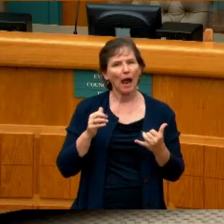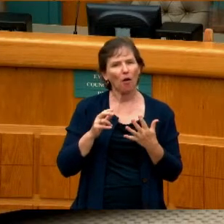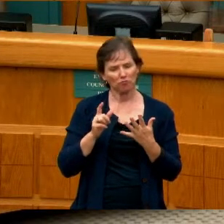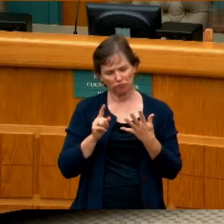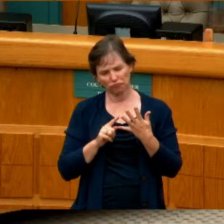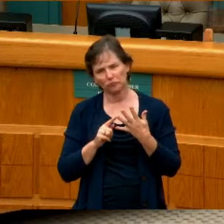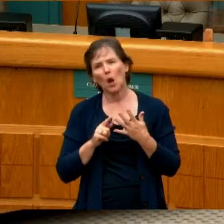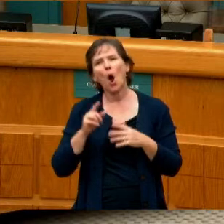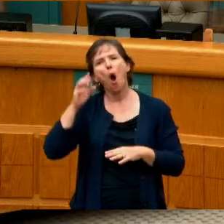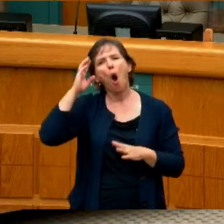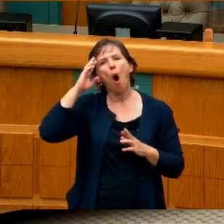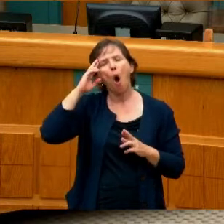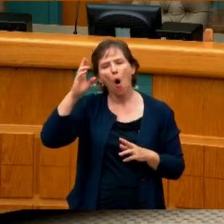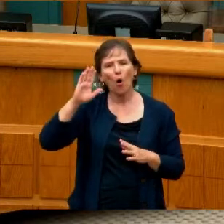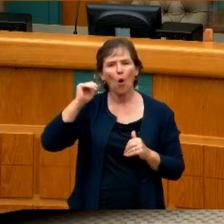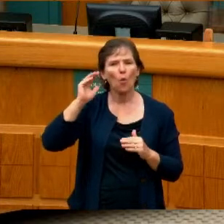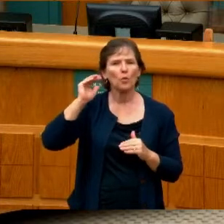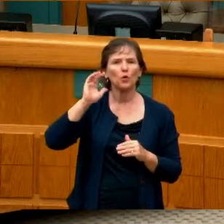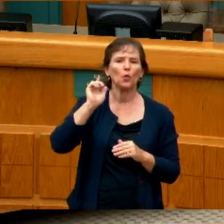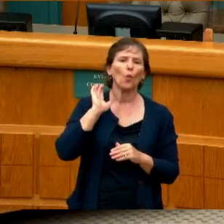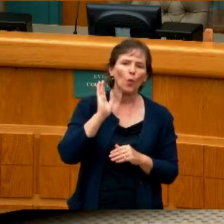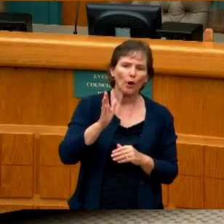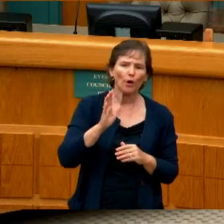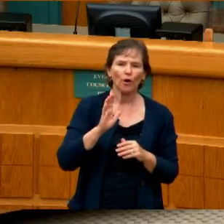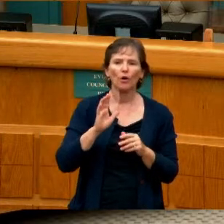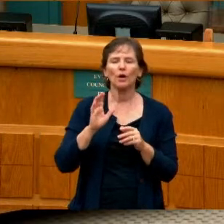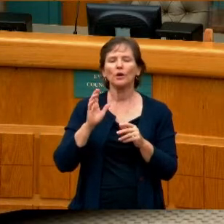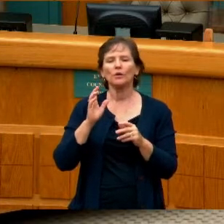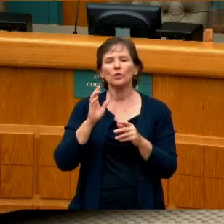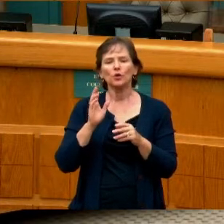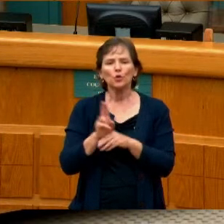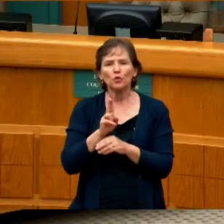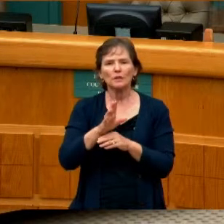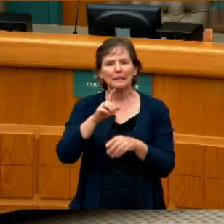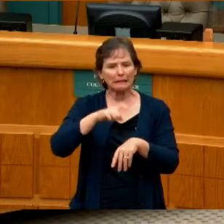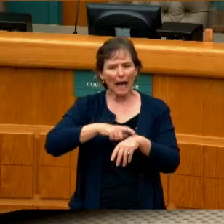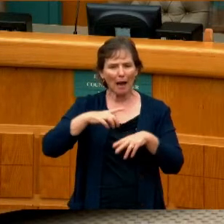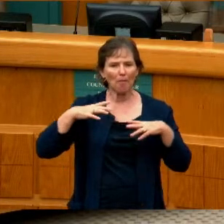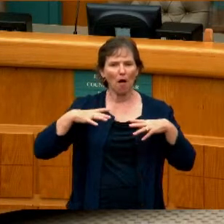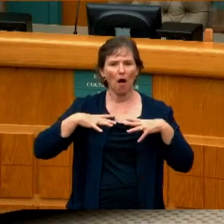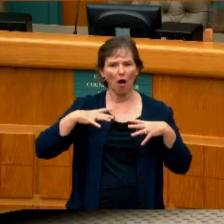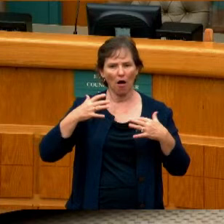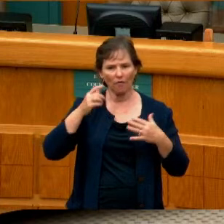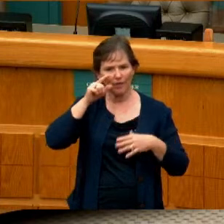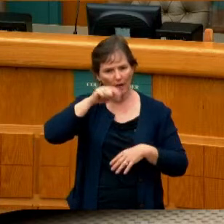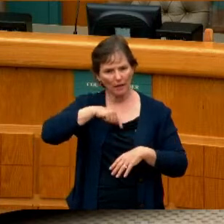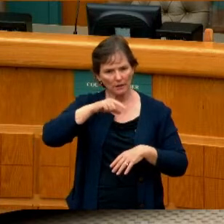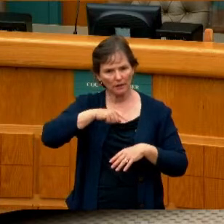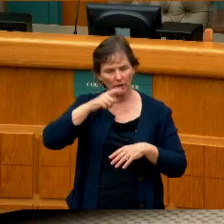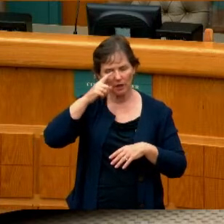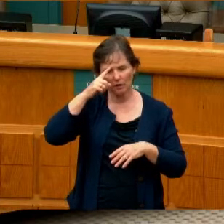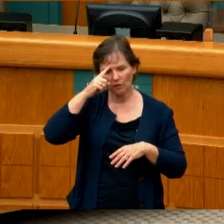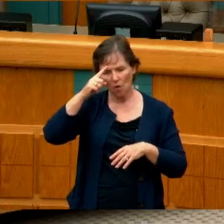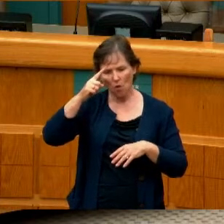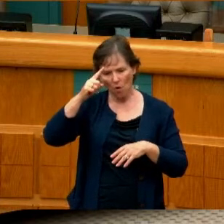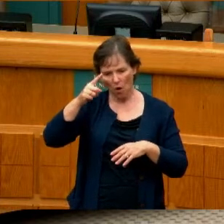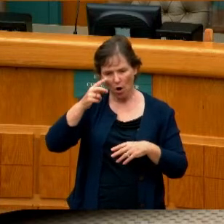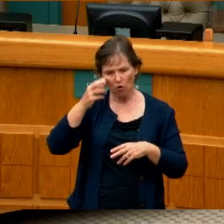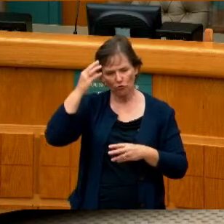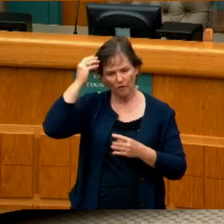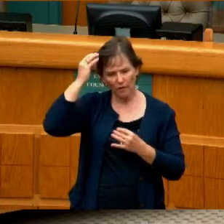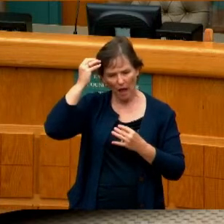I really hope that you can use the rest of the weekend to take some time to reflect. Reflect, as the mayor said, reflect on the good